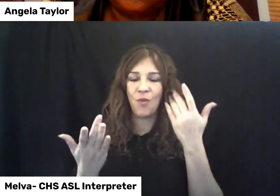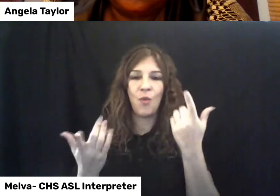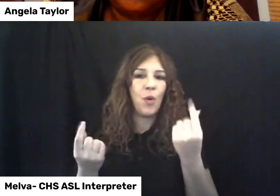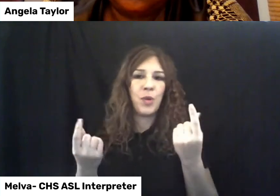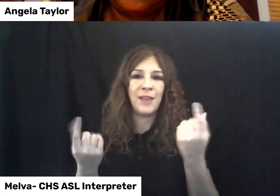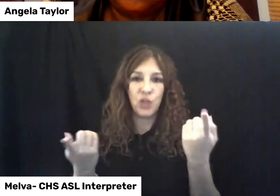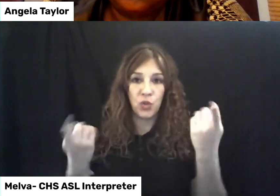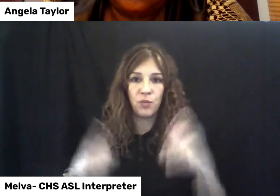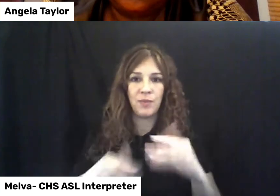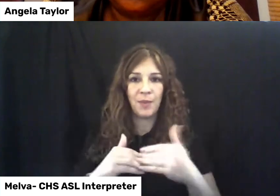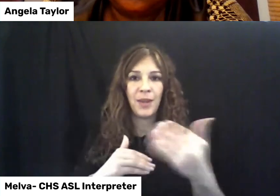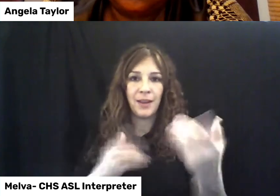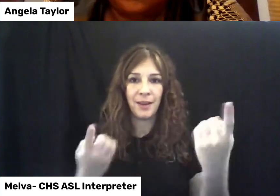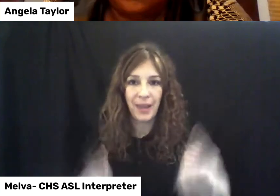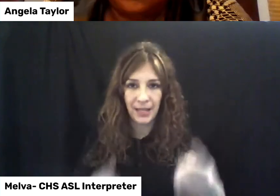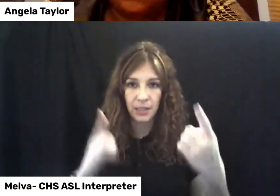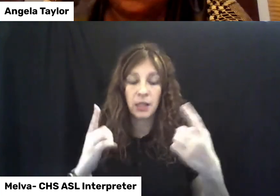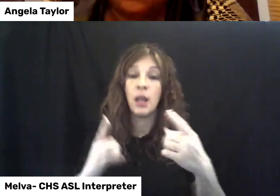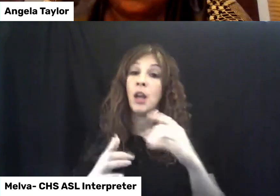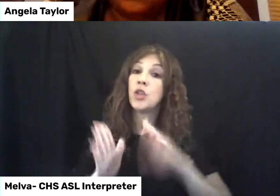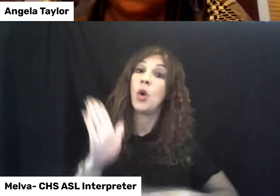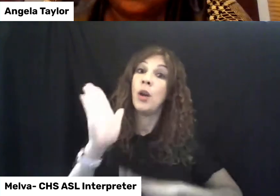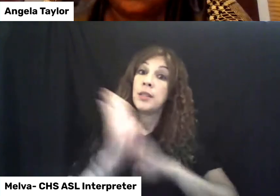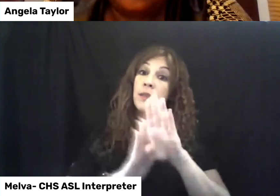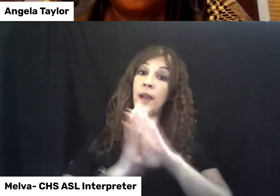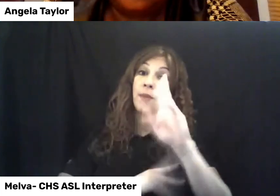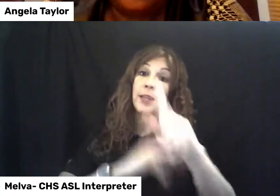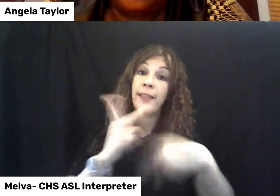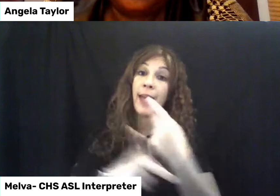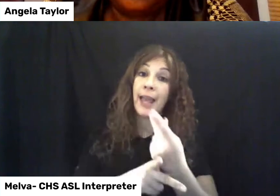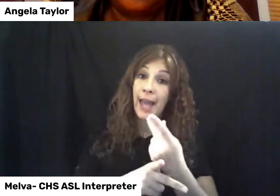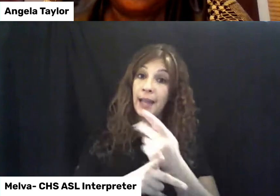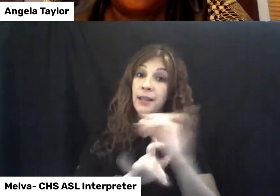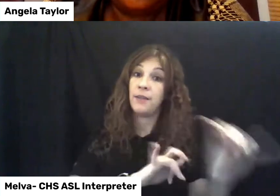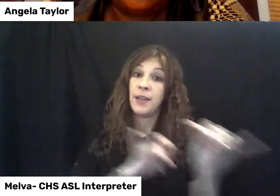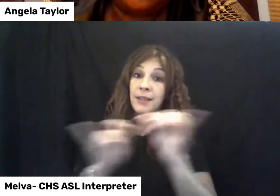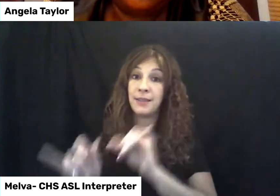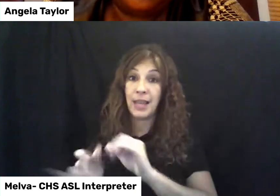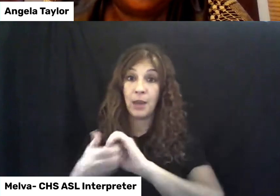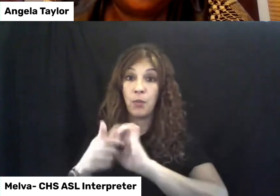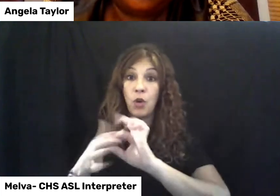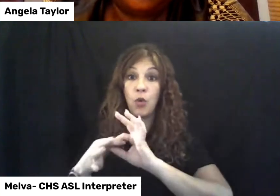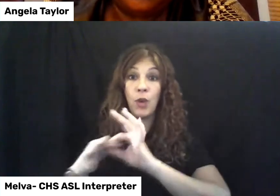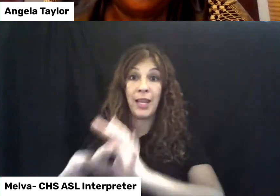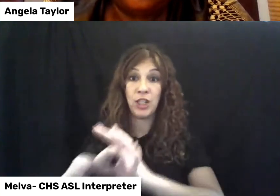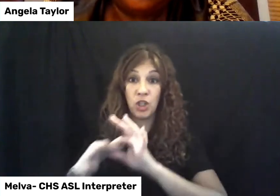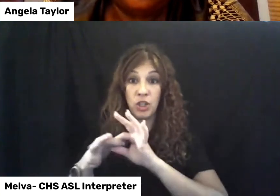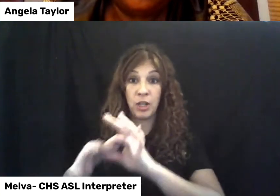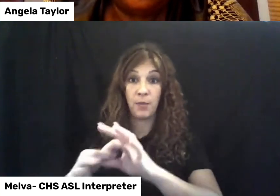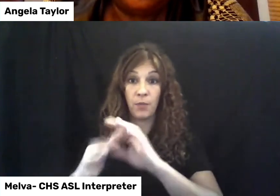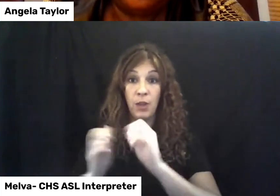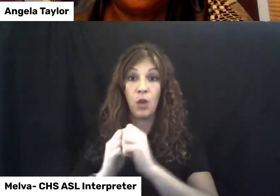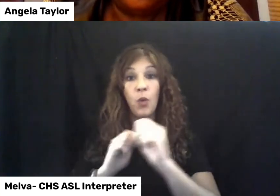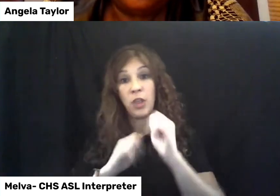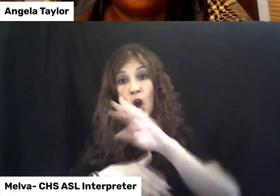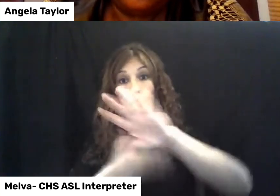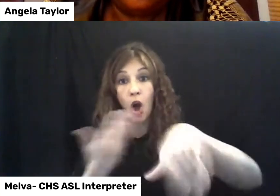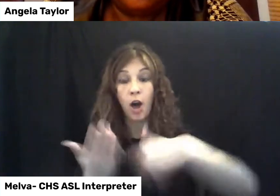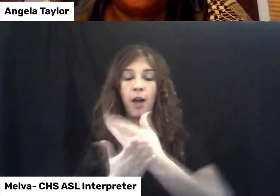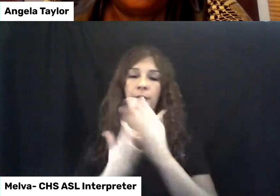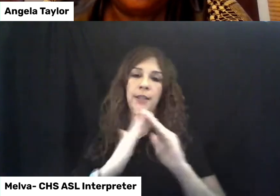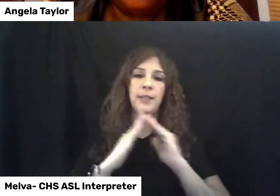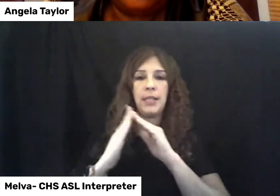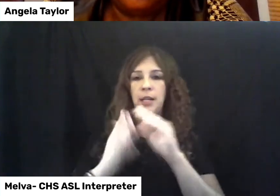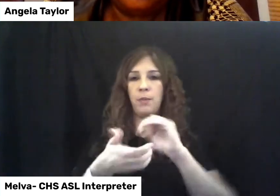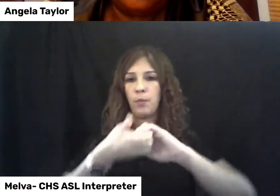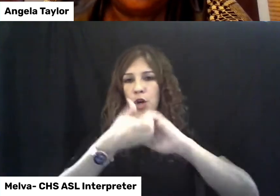developing that same kind of relationship with all of our other city partners to clarify for the world at